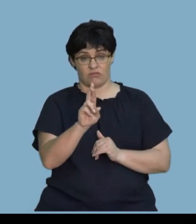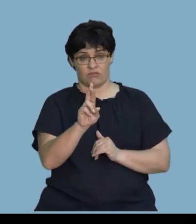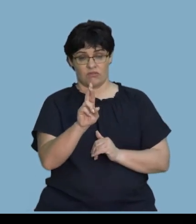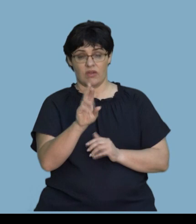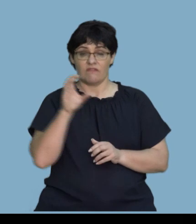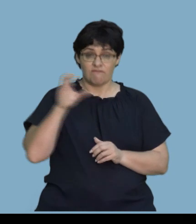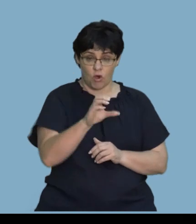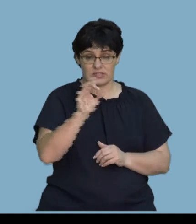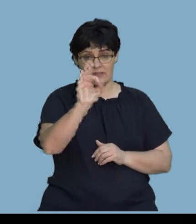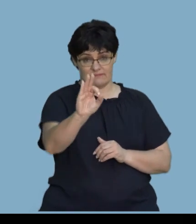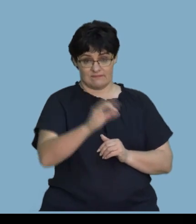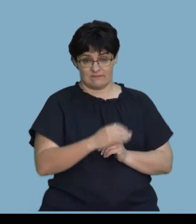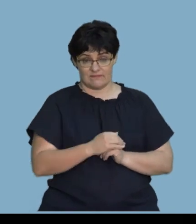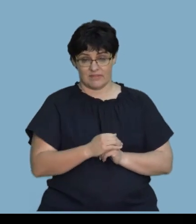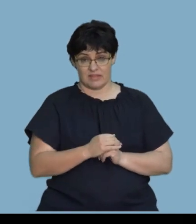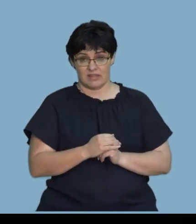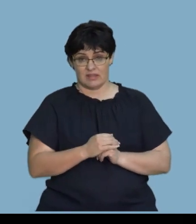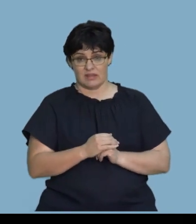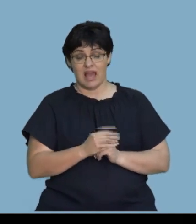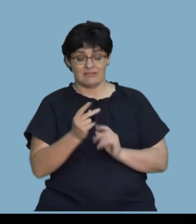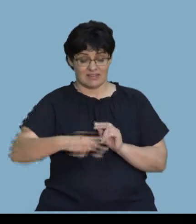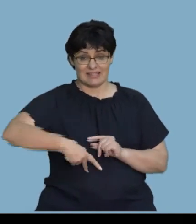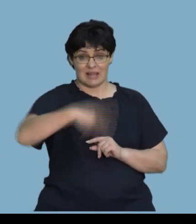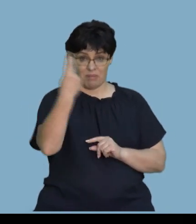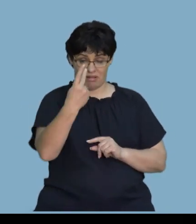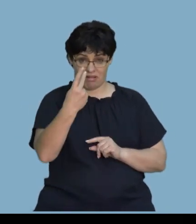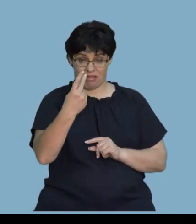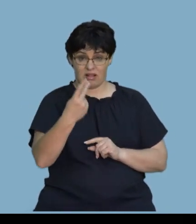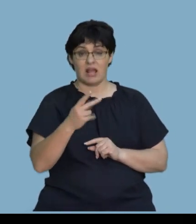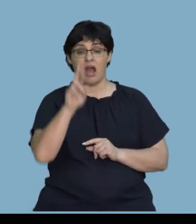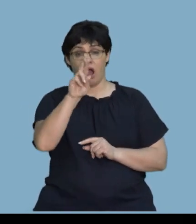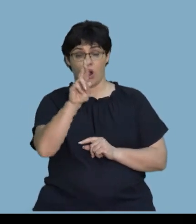is F, right? When the distance is doubled, which is